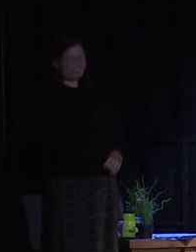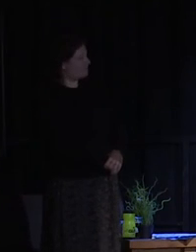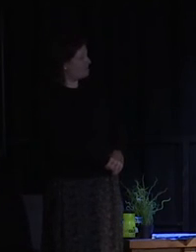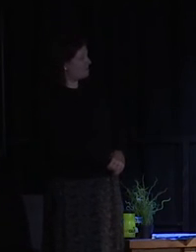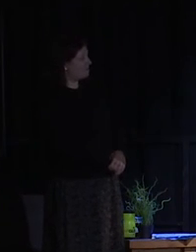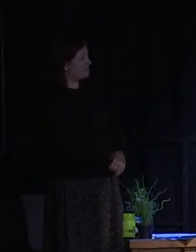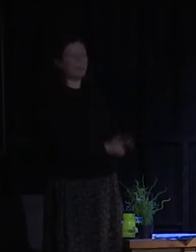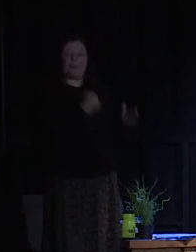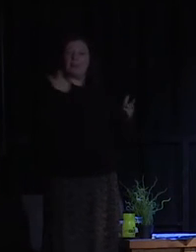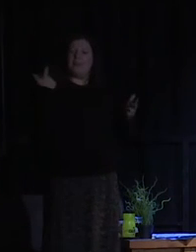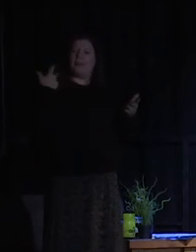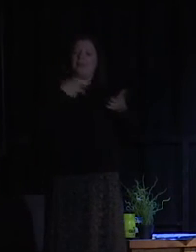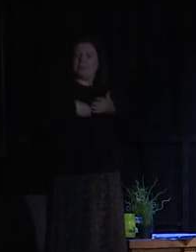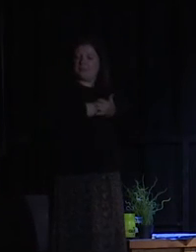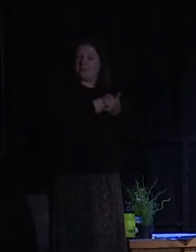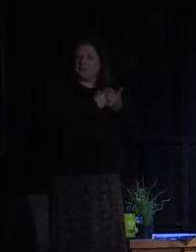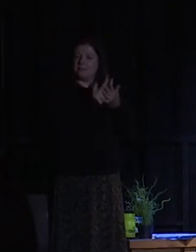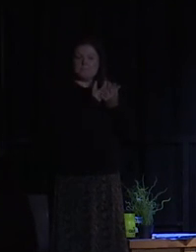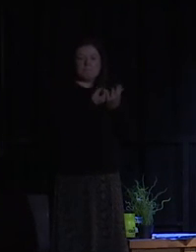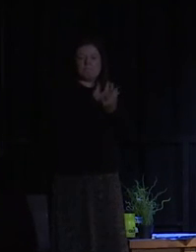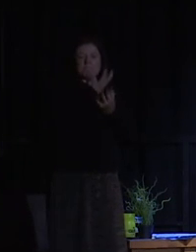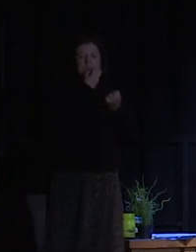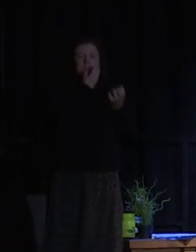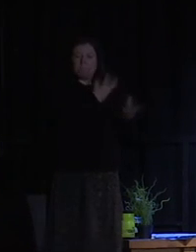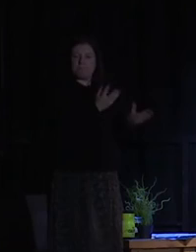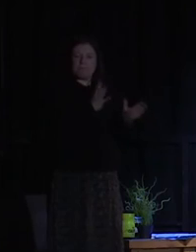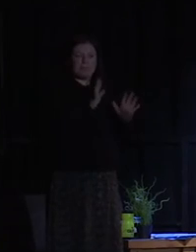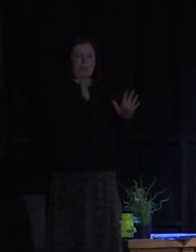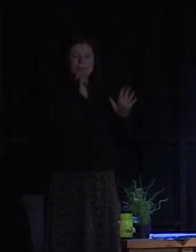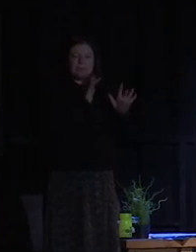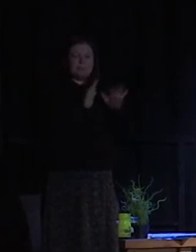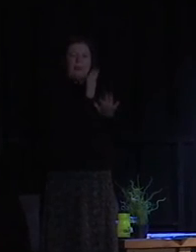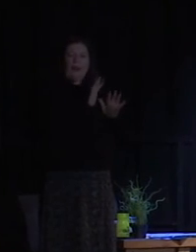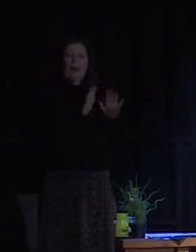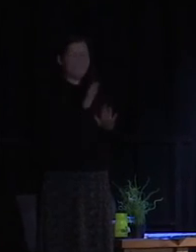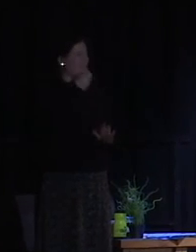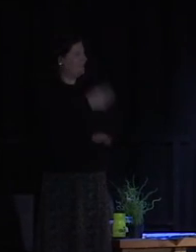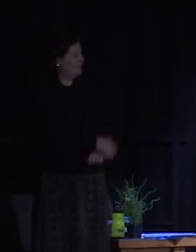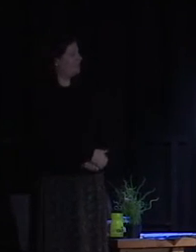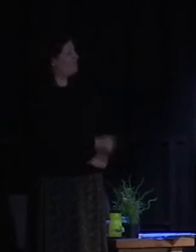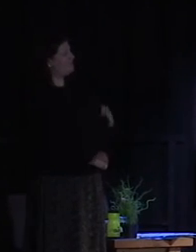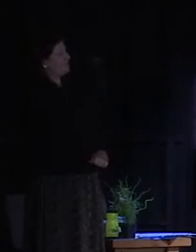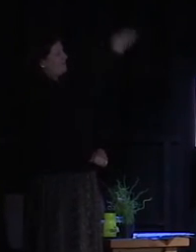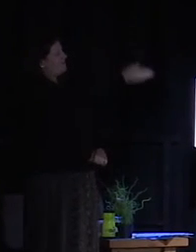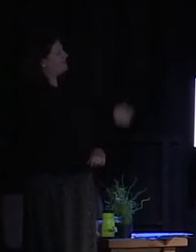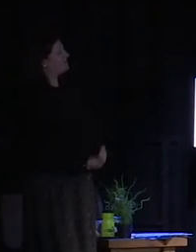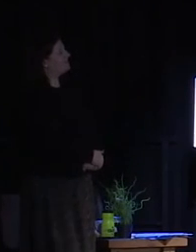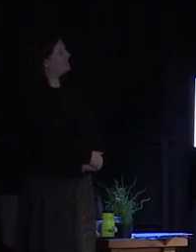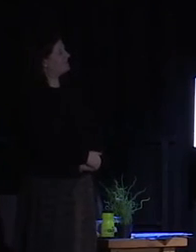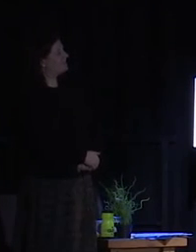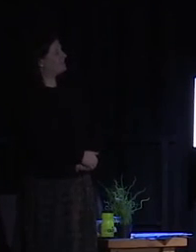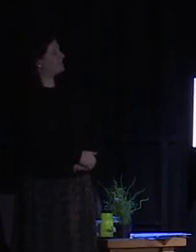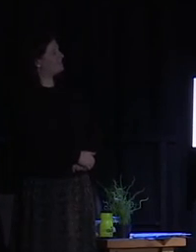and it has such a surprising delicacy in the outdoor sector. And Icarus, another show that's been around for a while. I really caught up